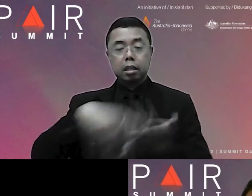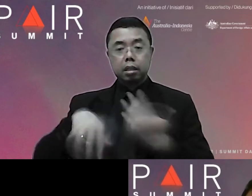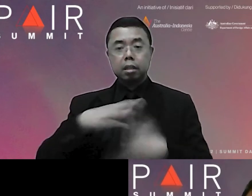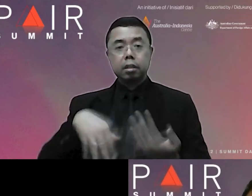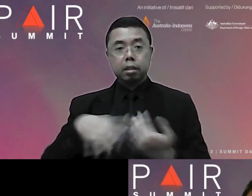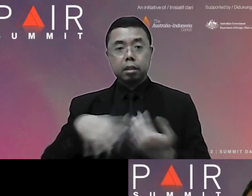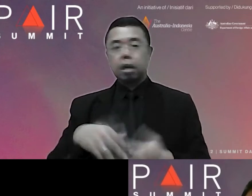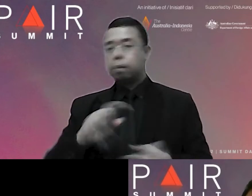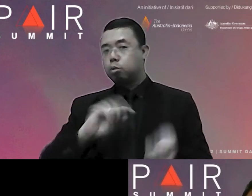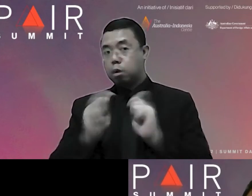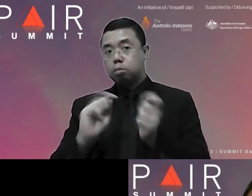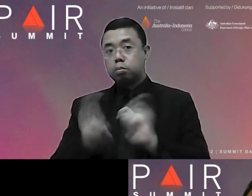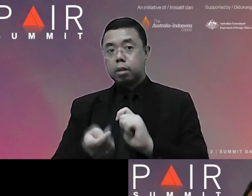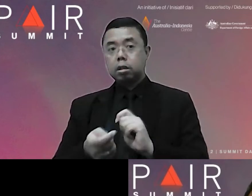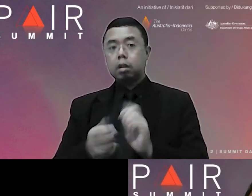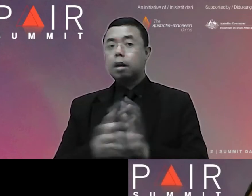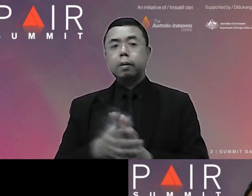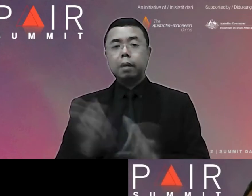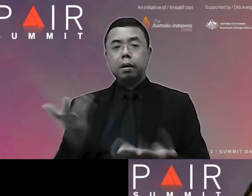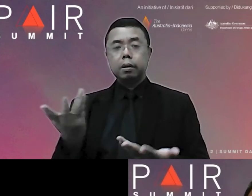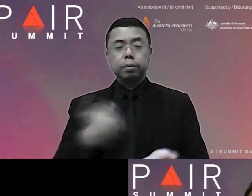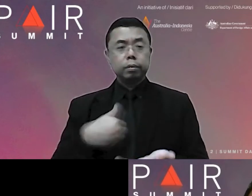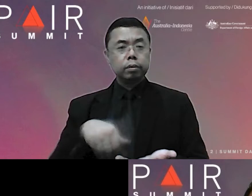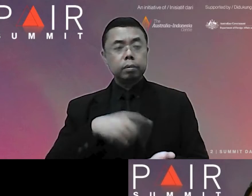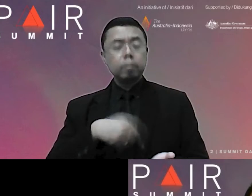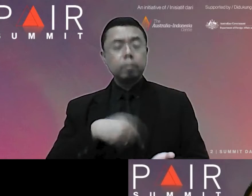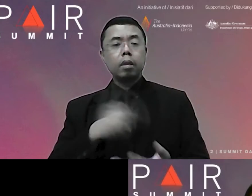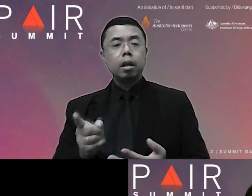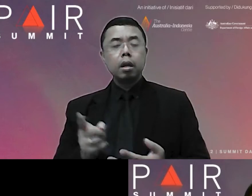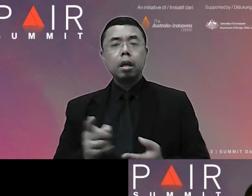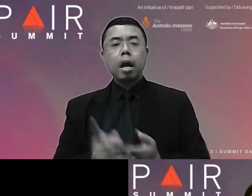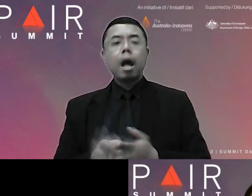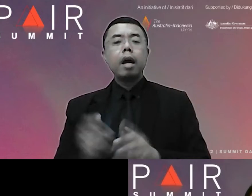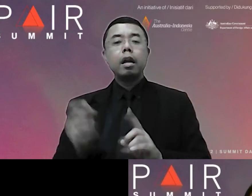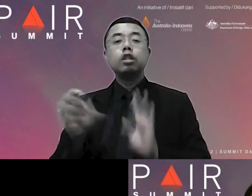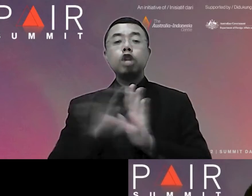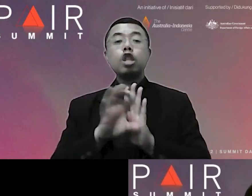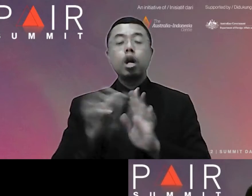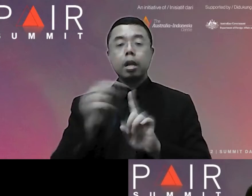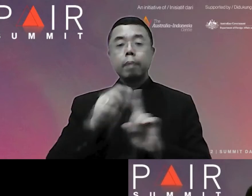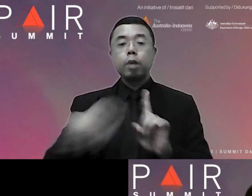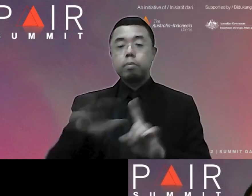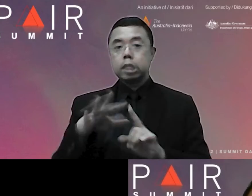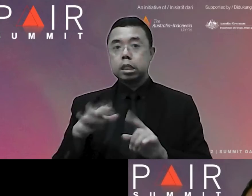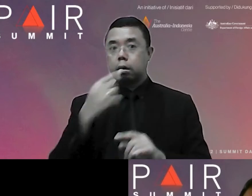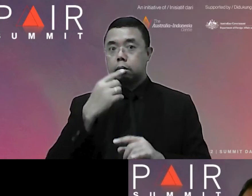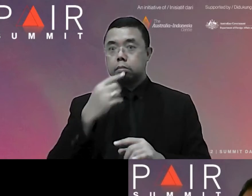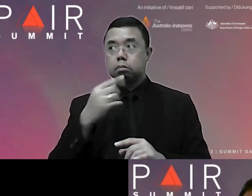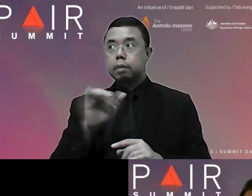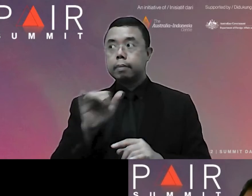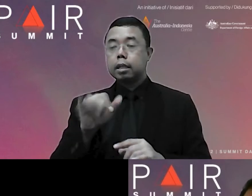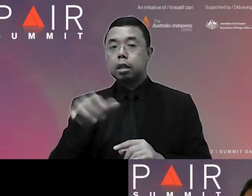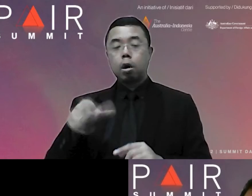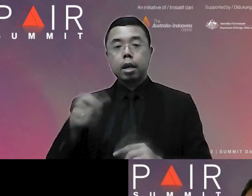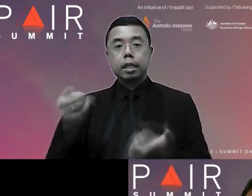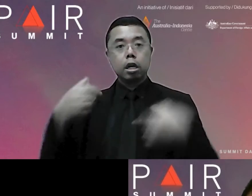autonomous provinces. So the governor actually has a strong position, a strong authority, and they could